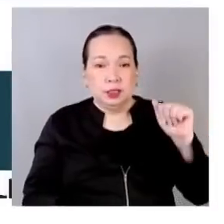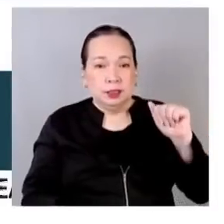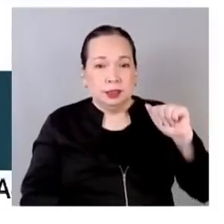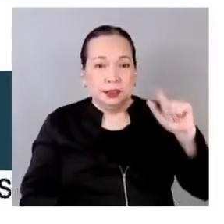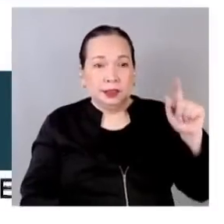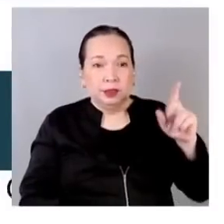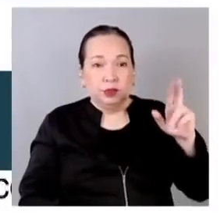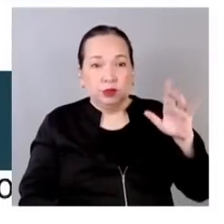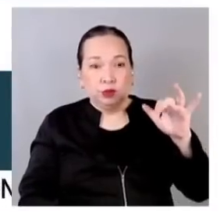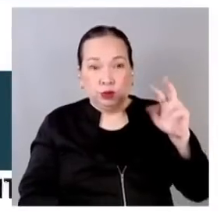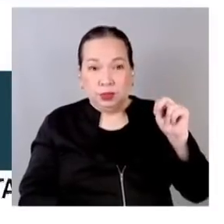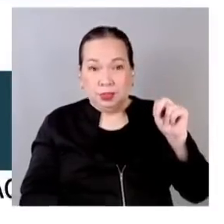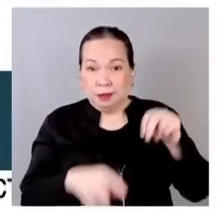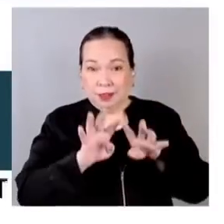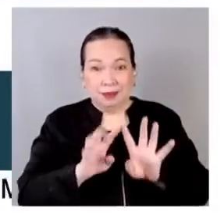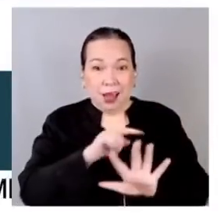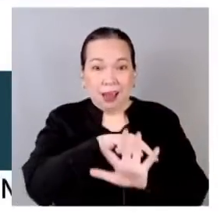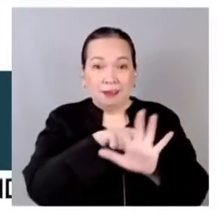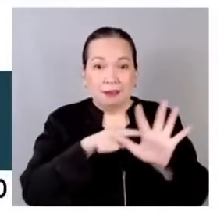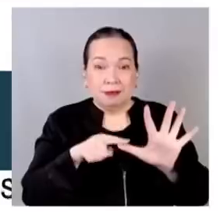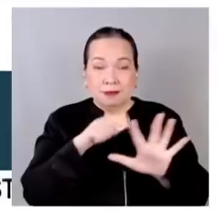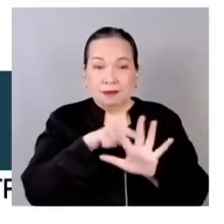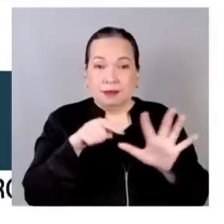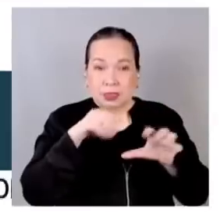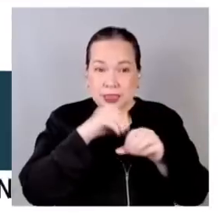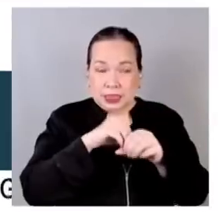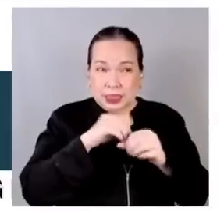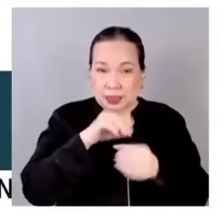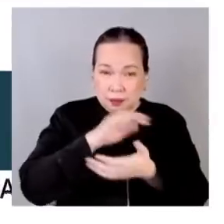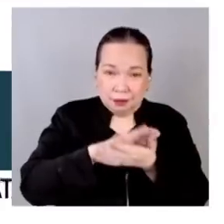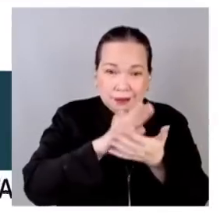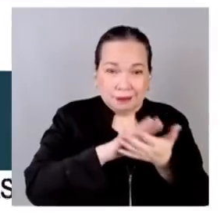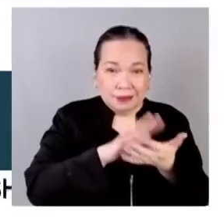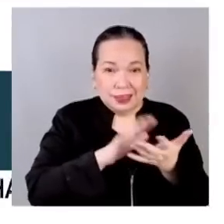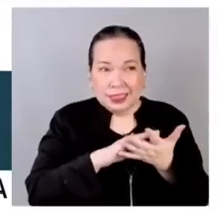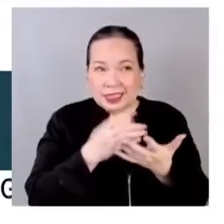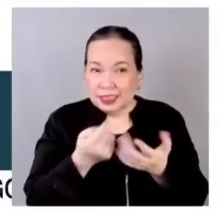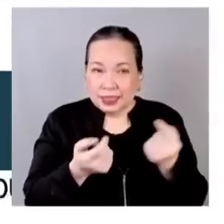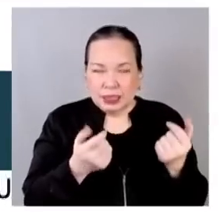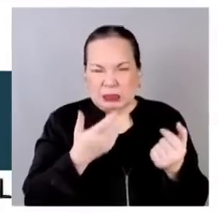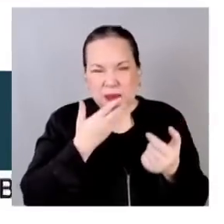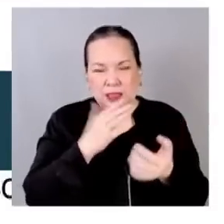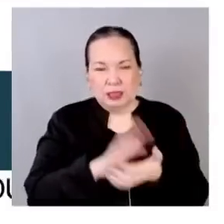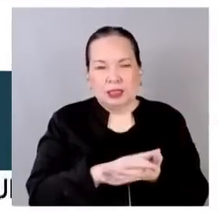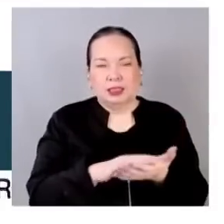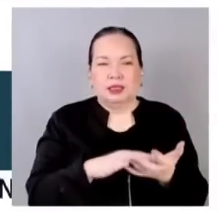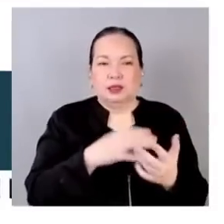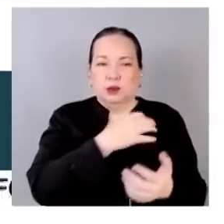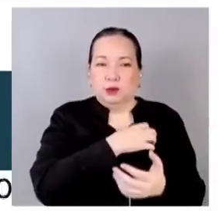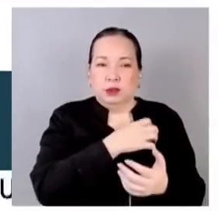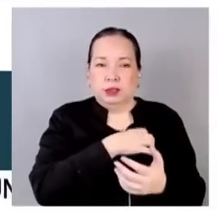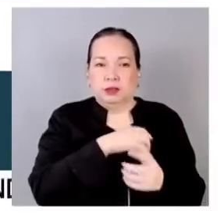looking into or heading the internal cleansing of the National Police. If the